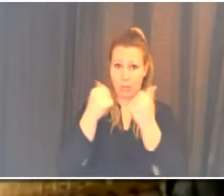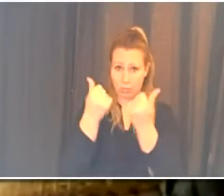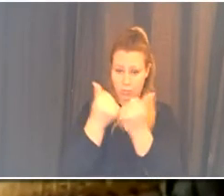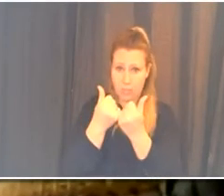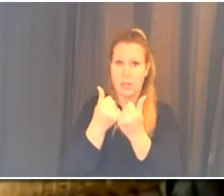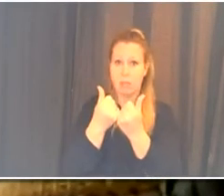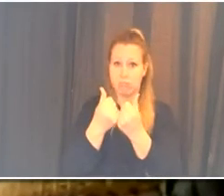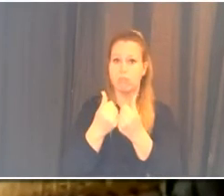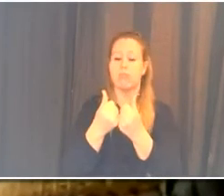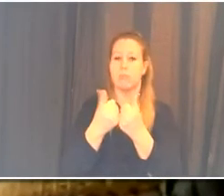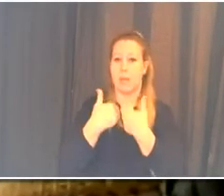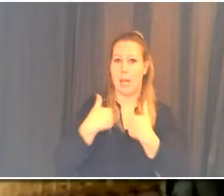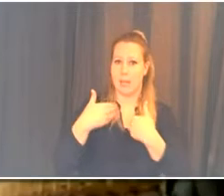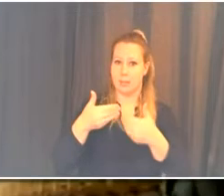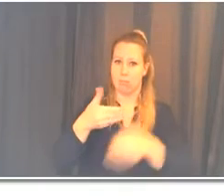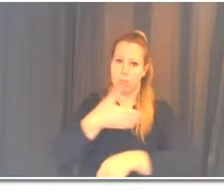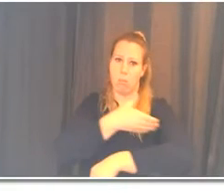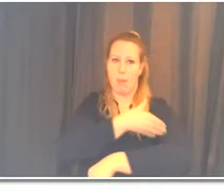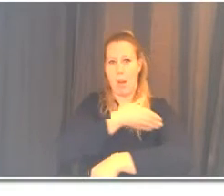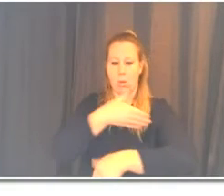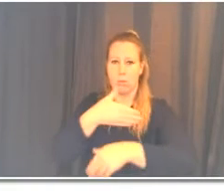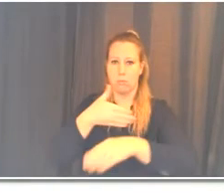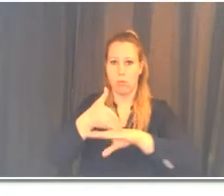virtual and remote hearings